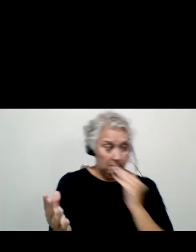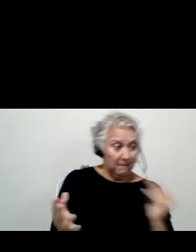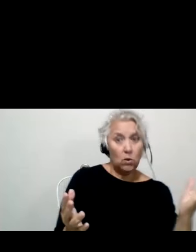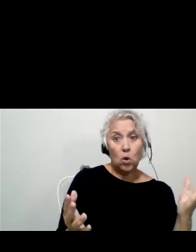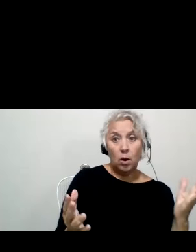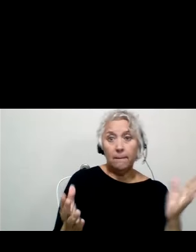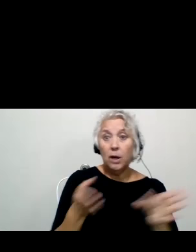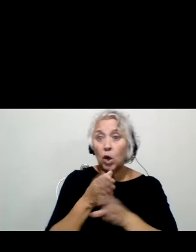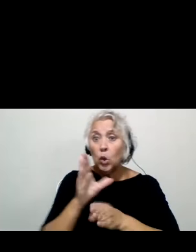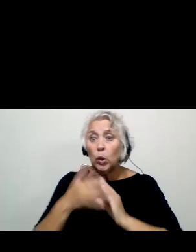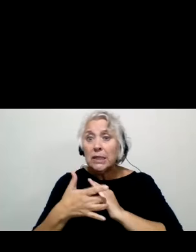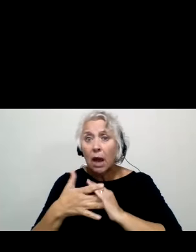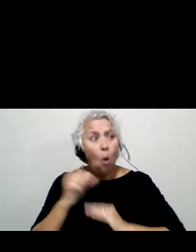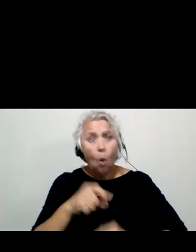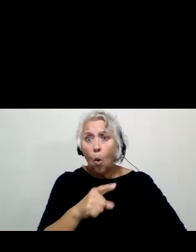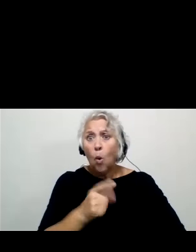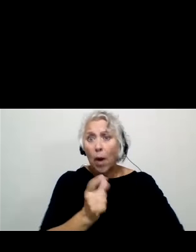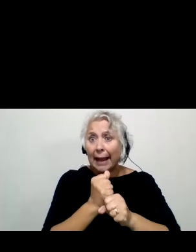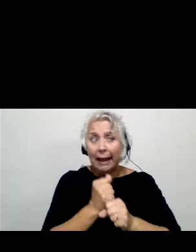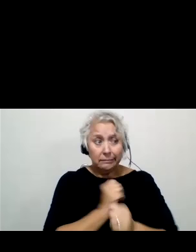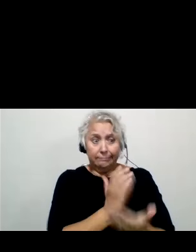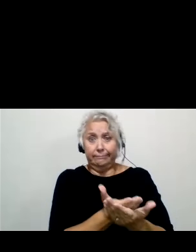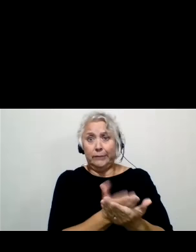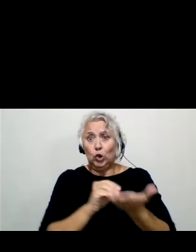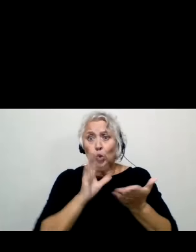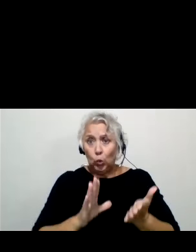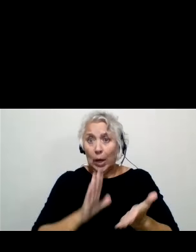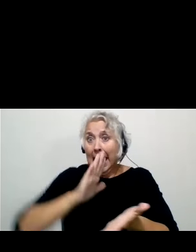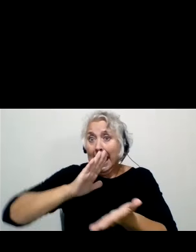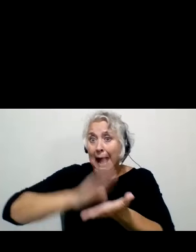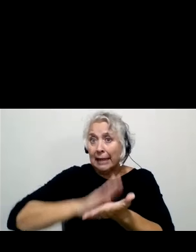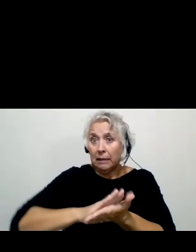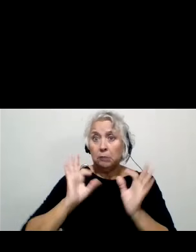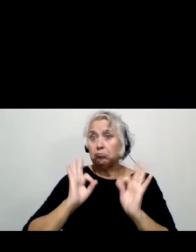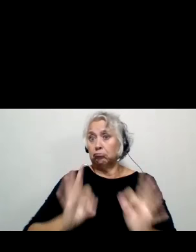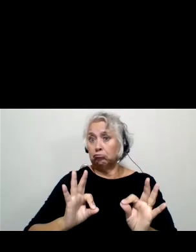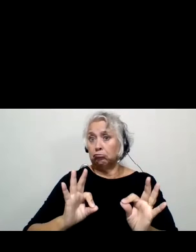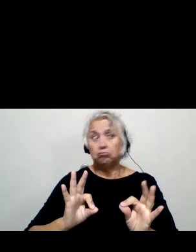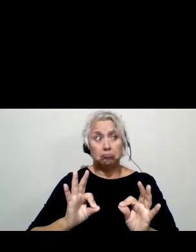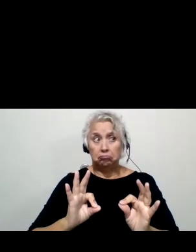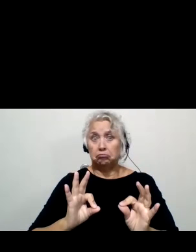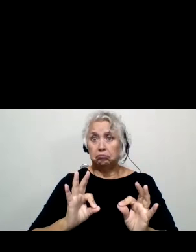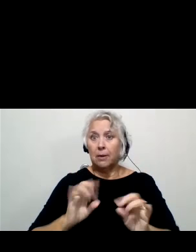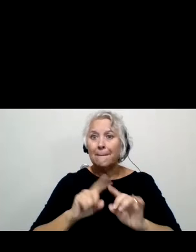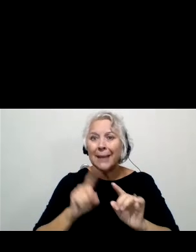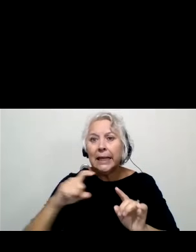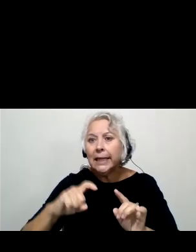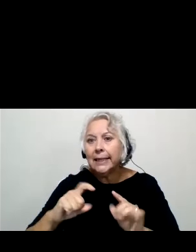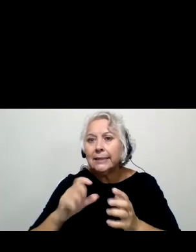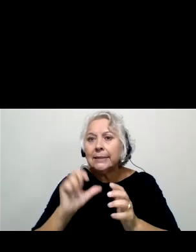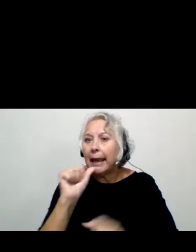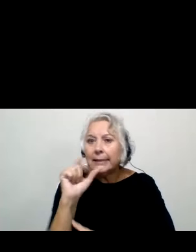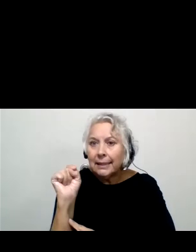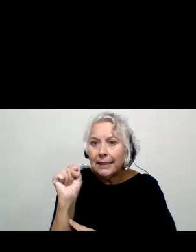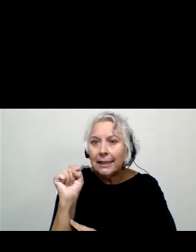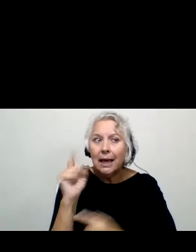tech that yes, they're getting a student who academically is quite gifted, but needs to have assistive